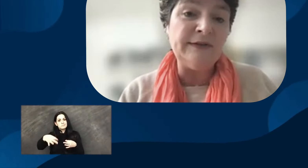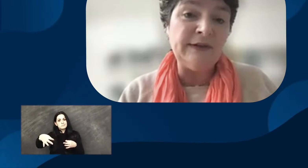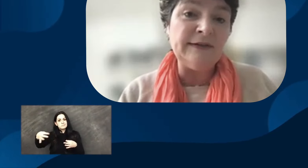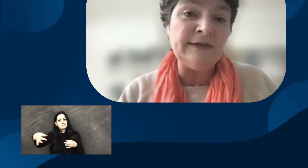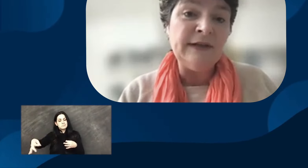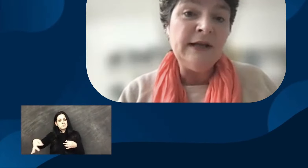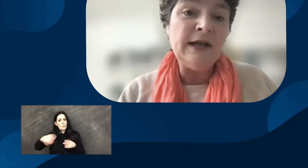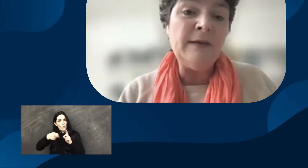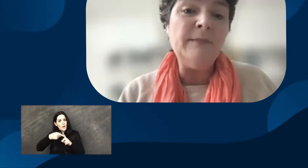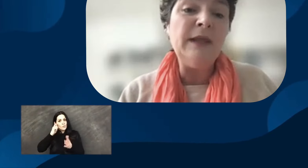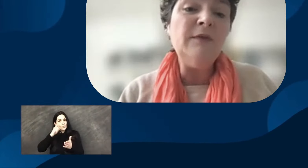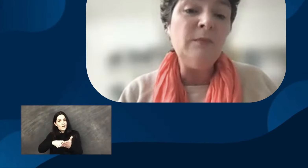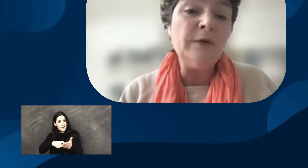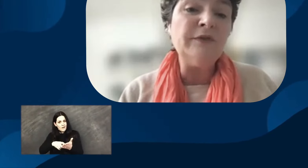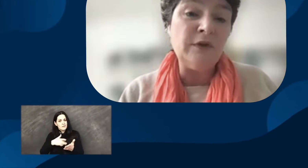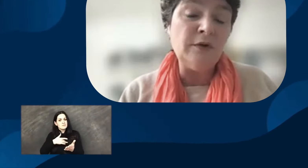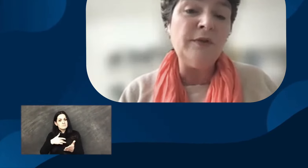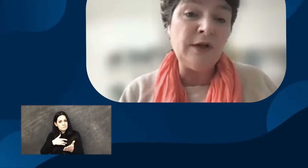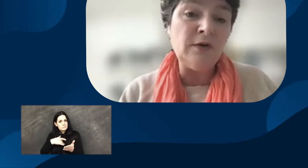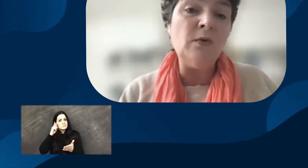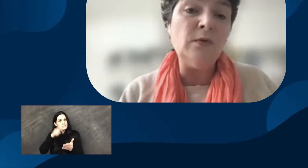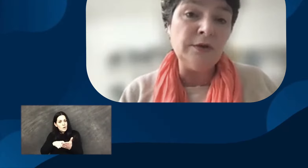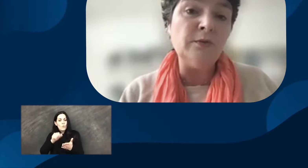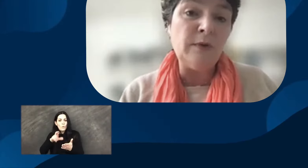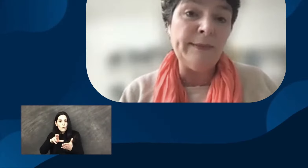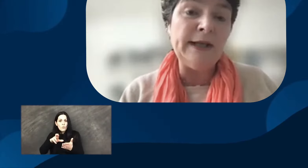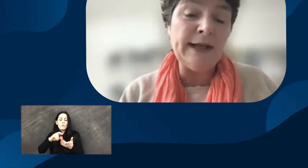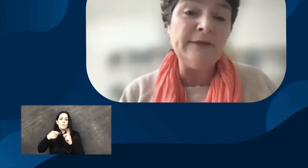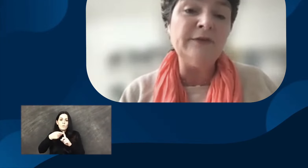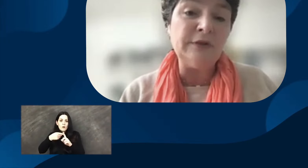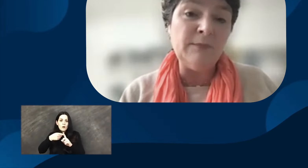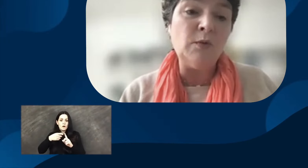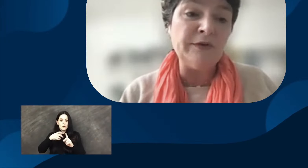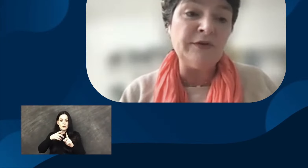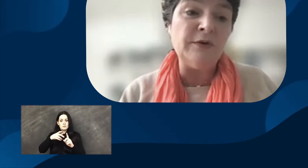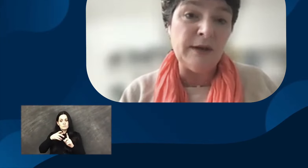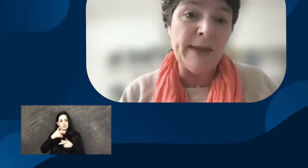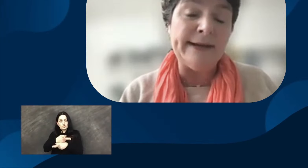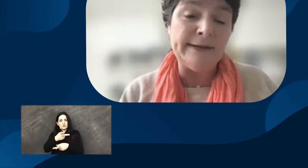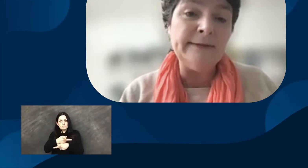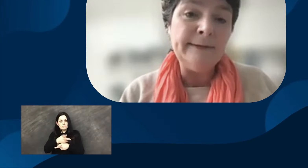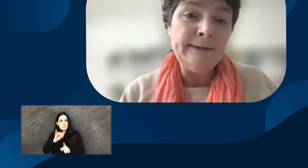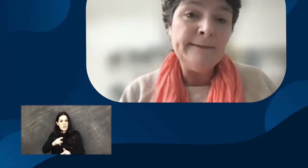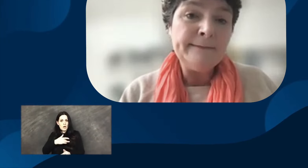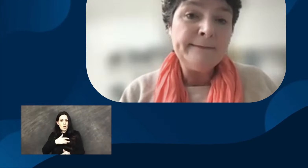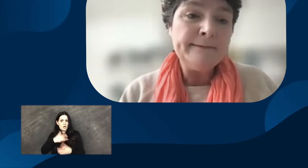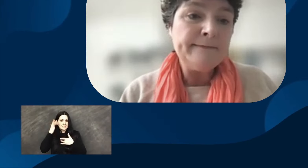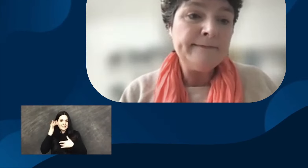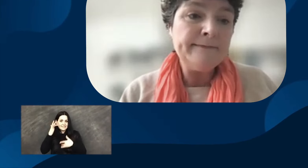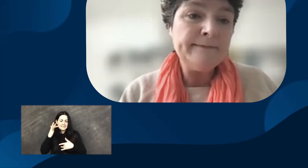heart disease, even more so than older women and certainly more so than men.